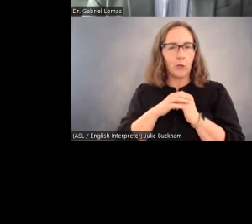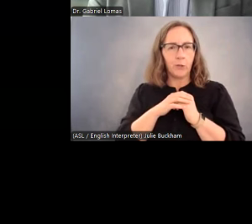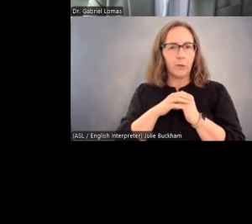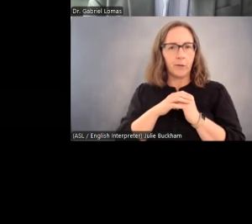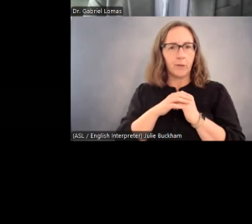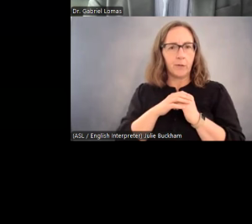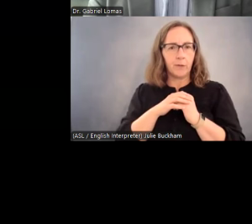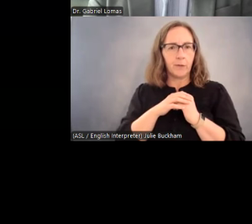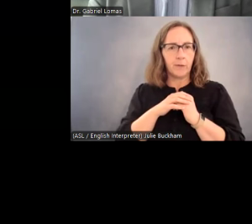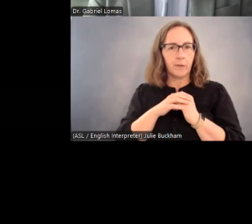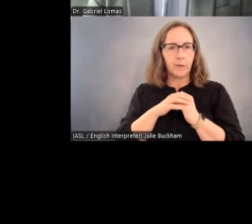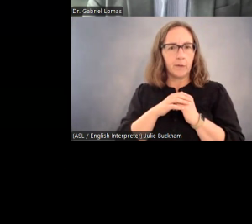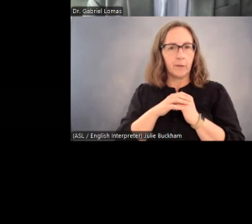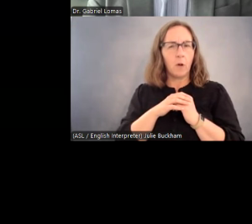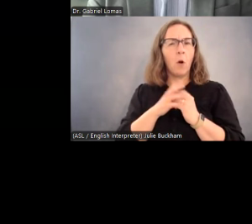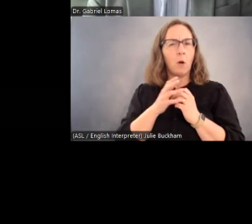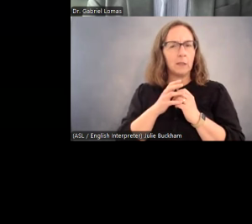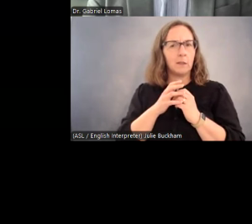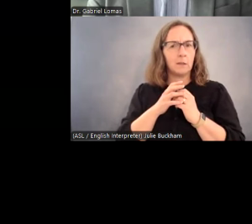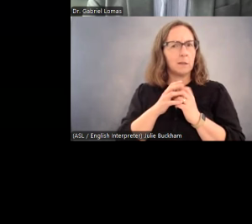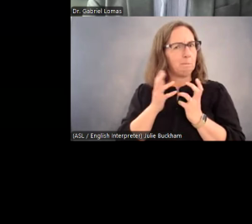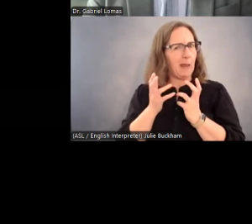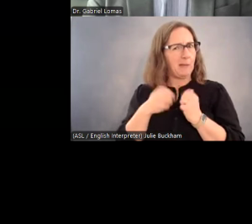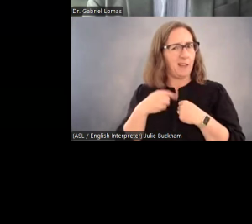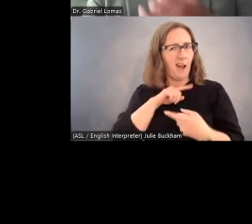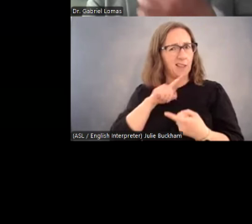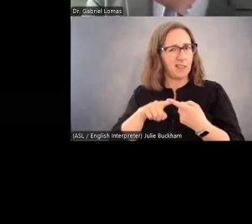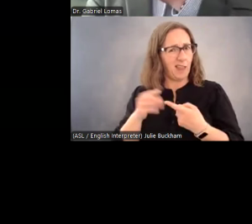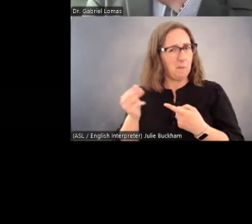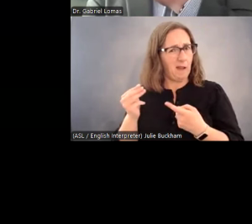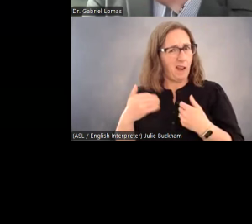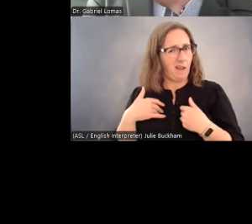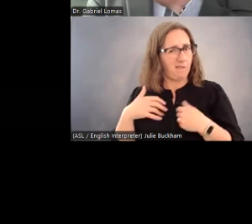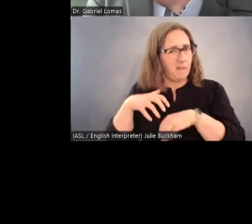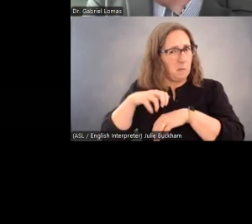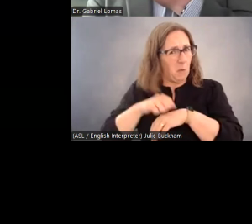Up to Monday, I have an appointment with the